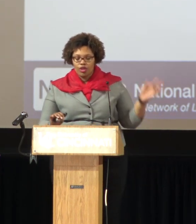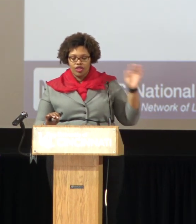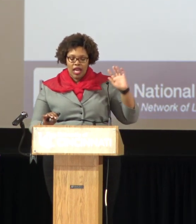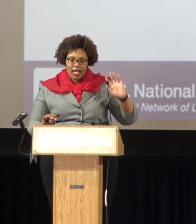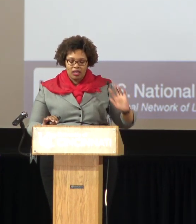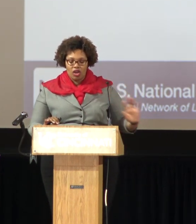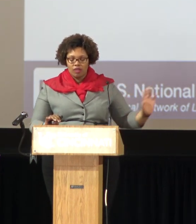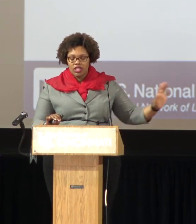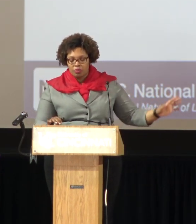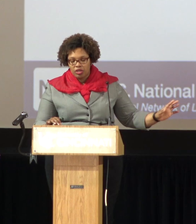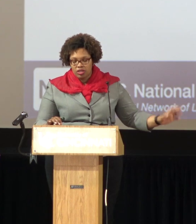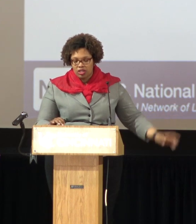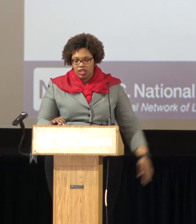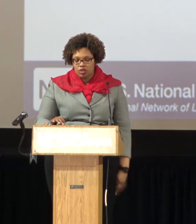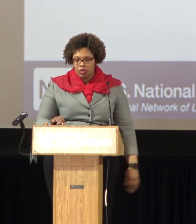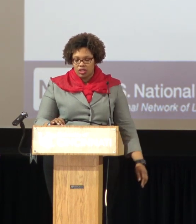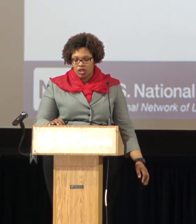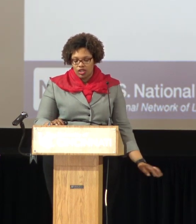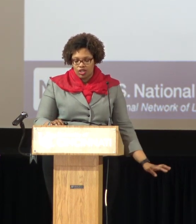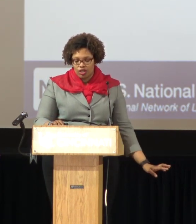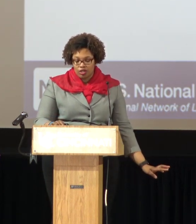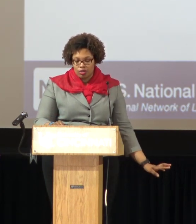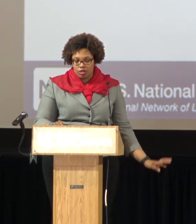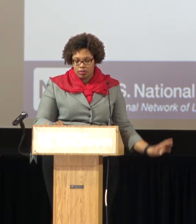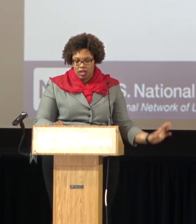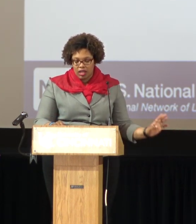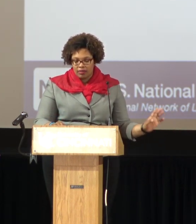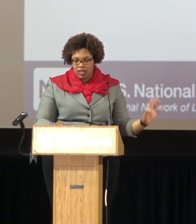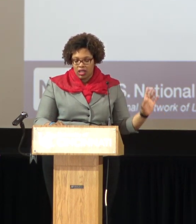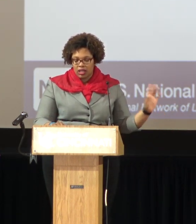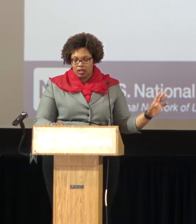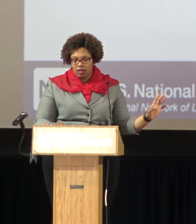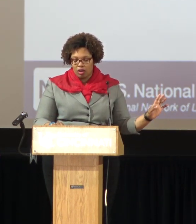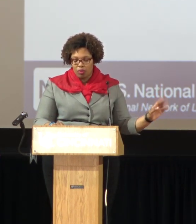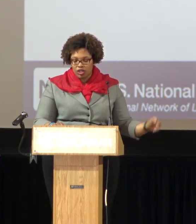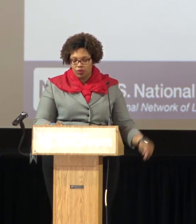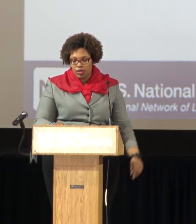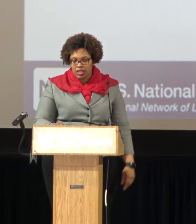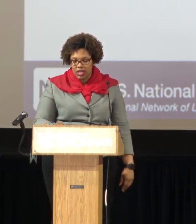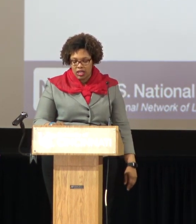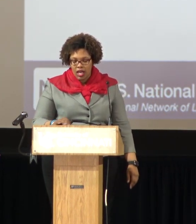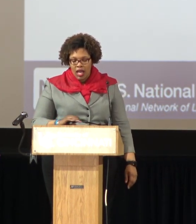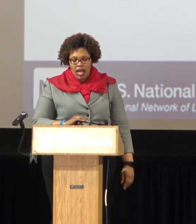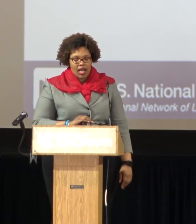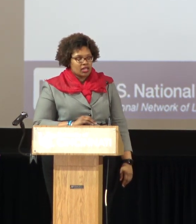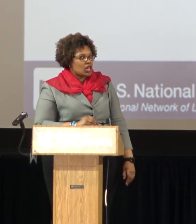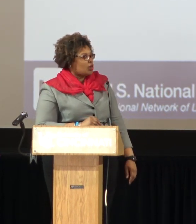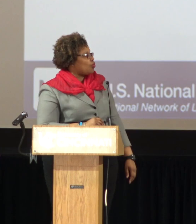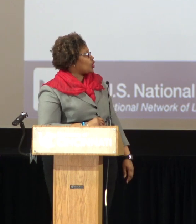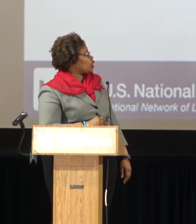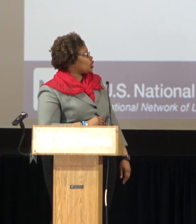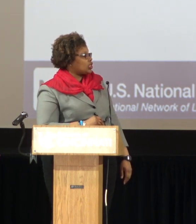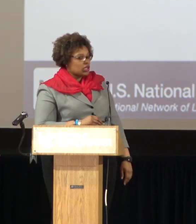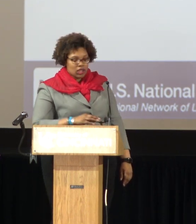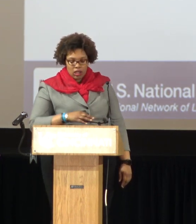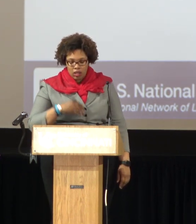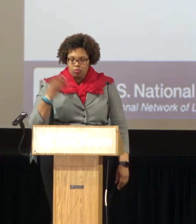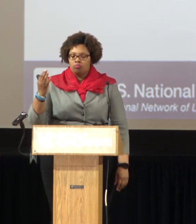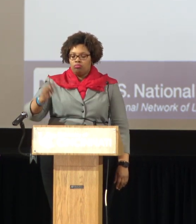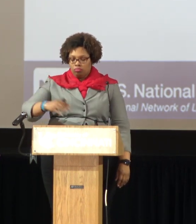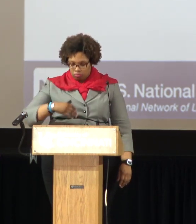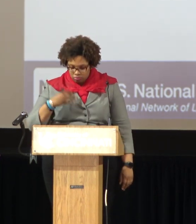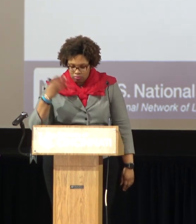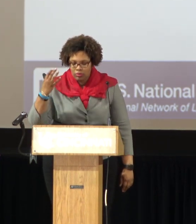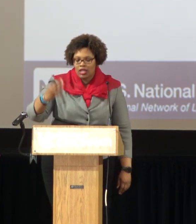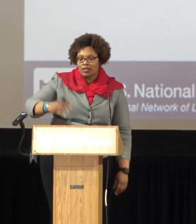So that All of Us Speaker Series was launched on YouTube Live again on March 14th, and we're currently